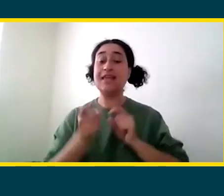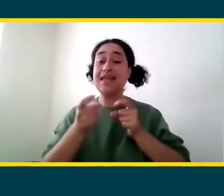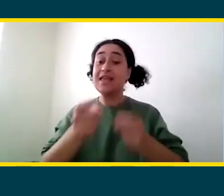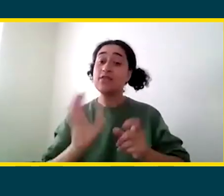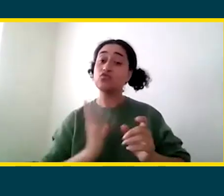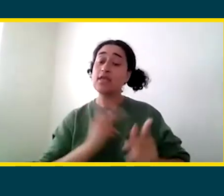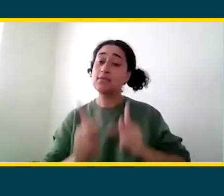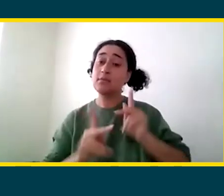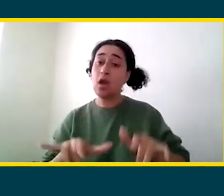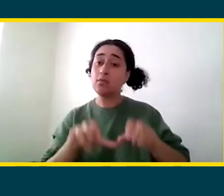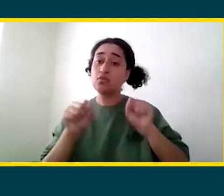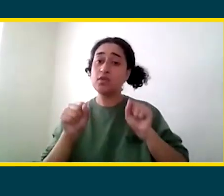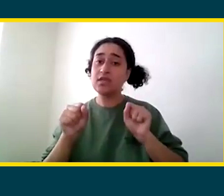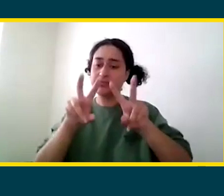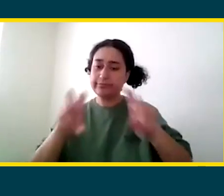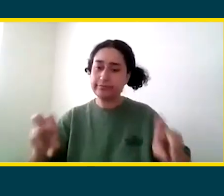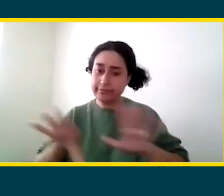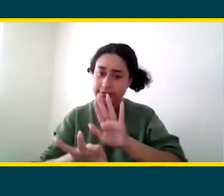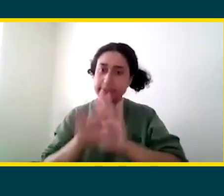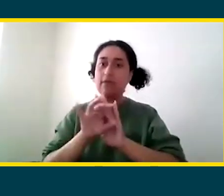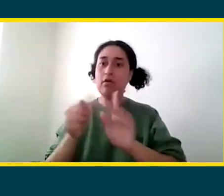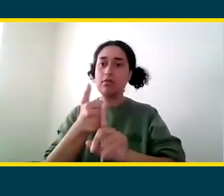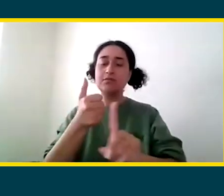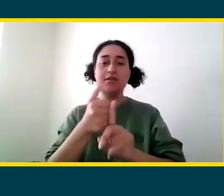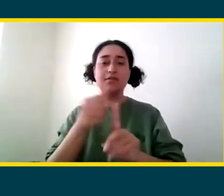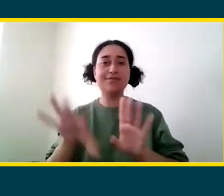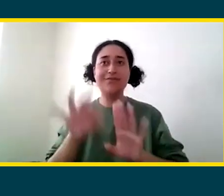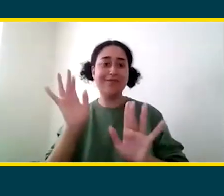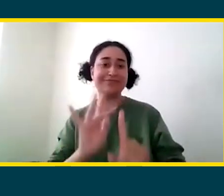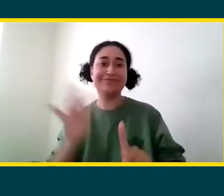to discover themselves and find out the joy of discovering